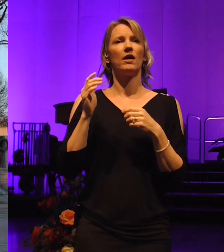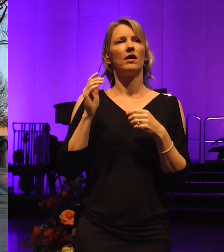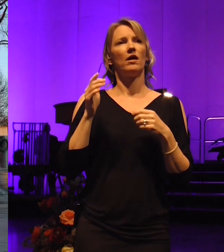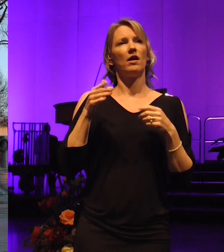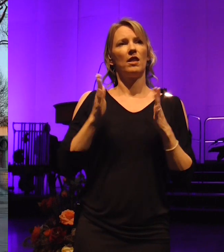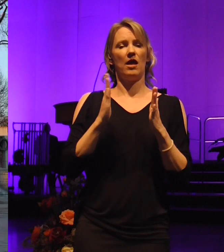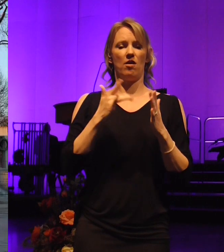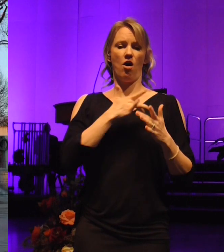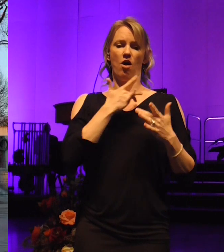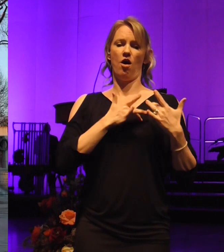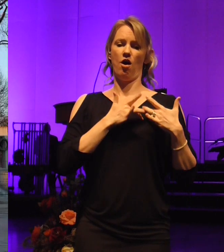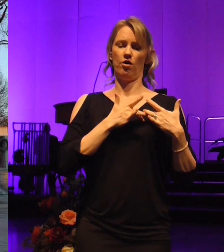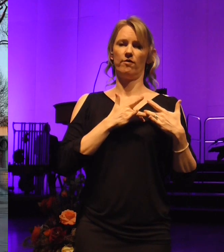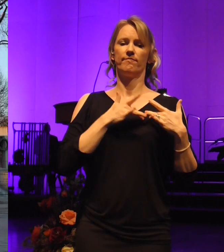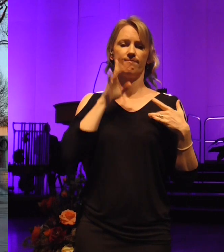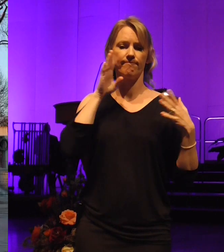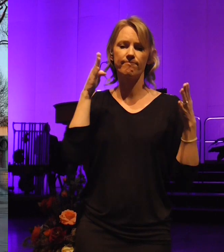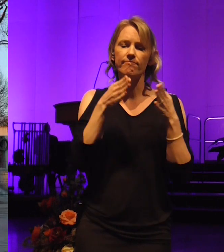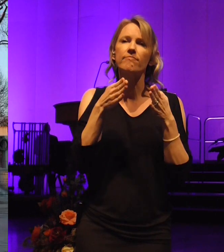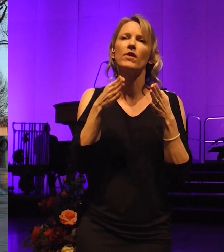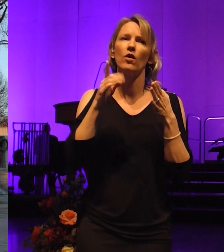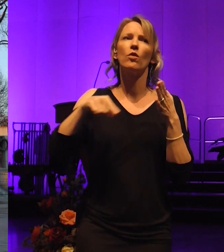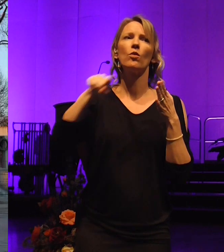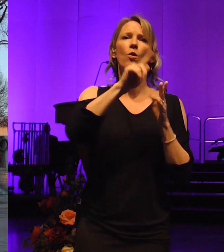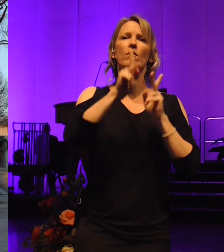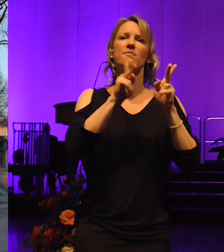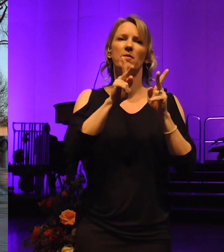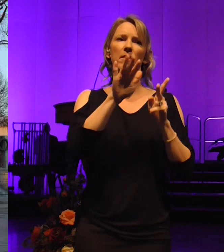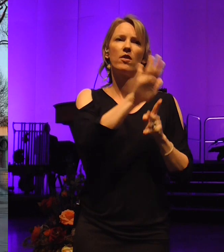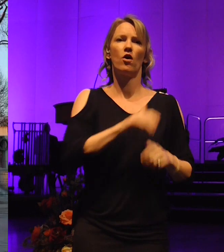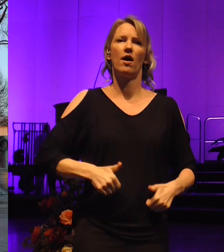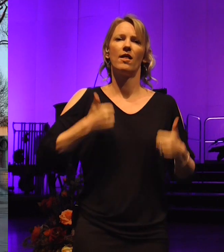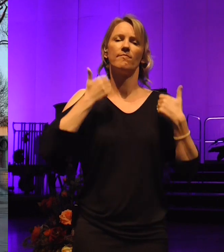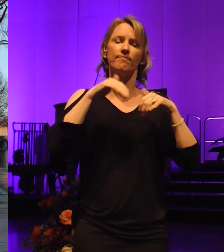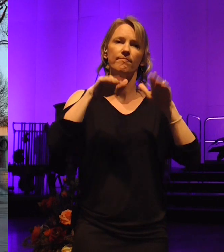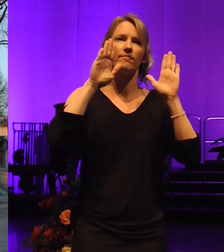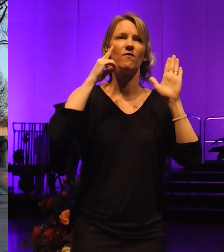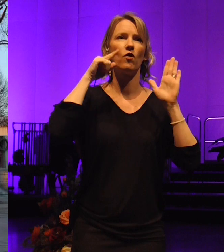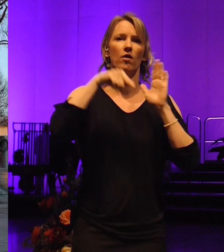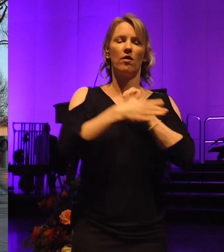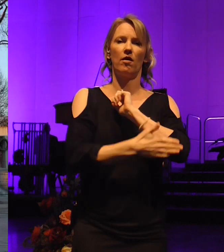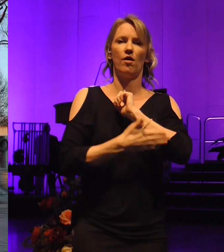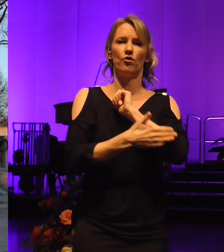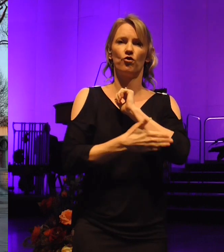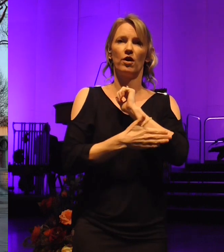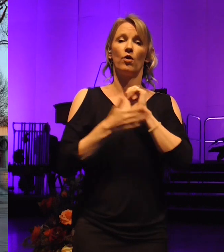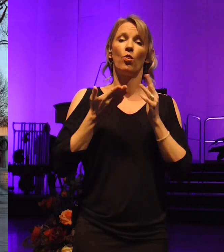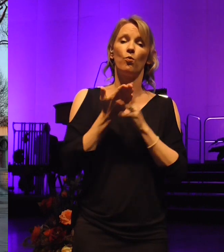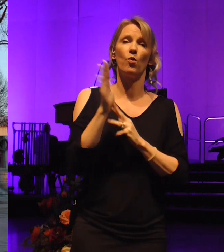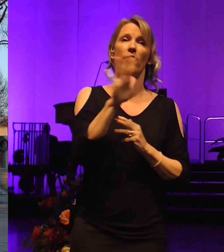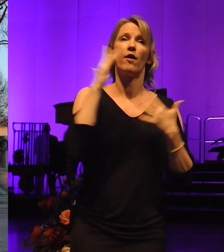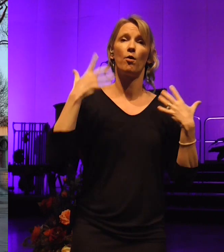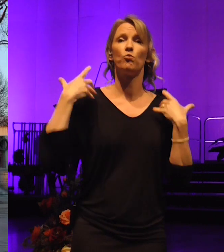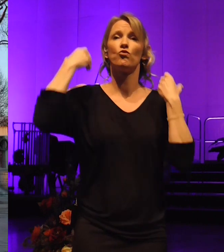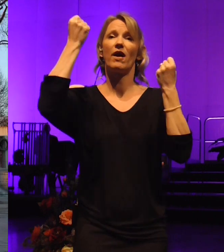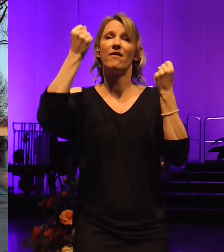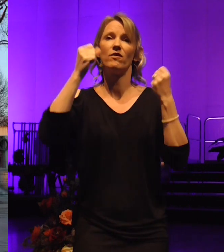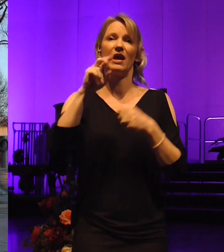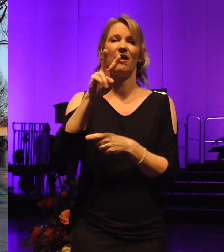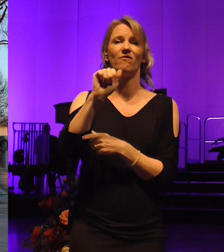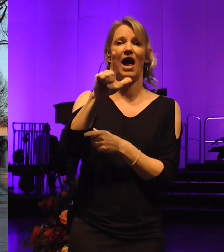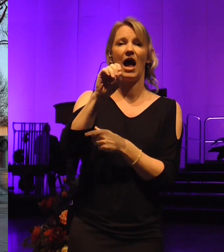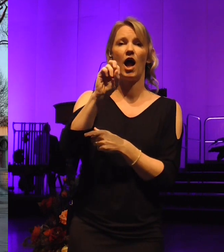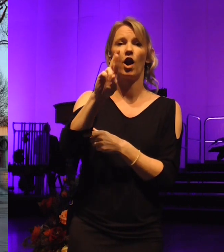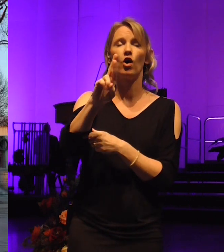heart all of those, again, who've given their lives in service to this country through incredible bravery and